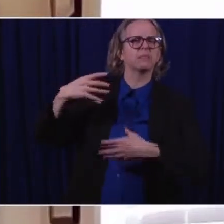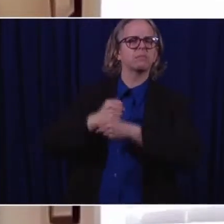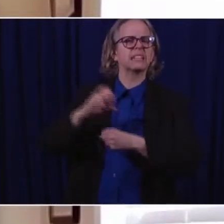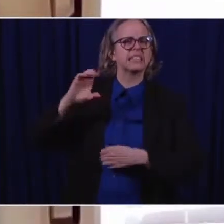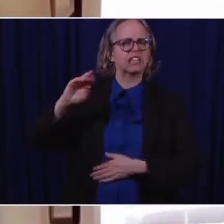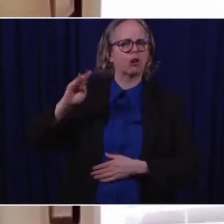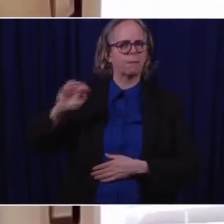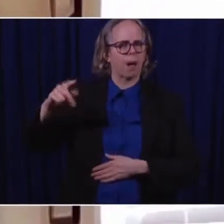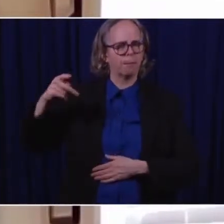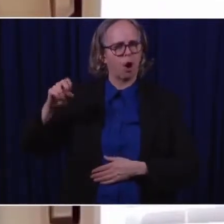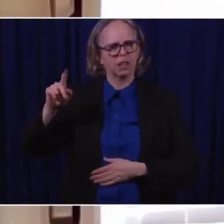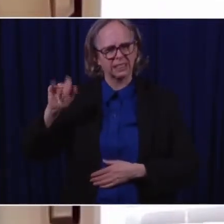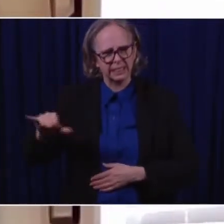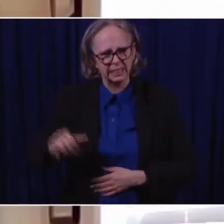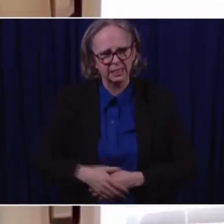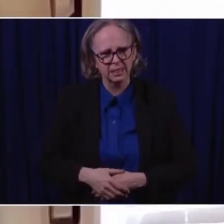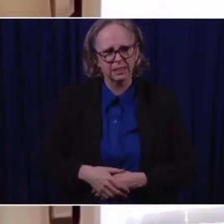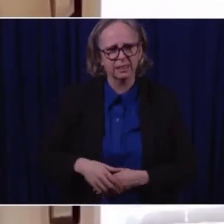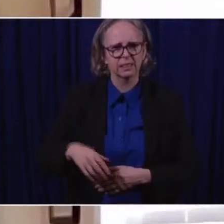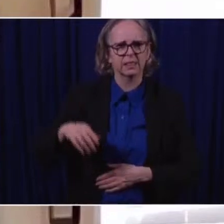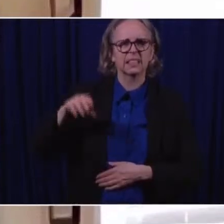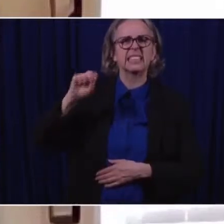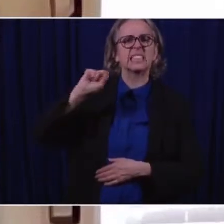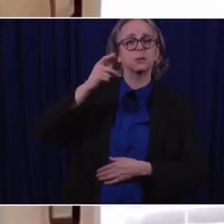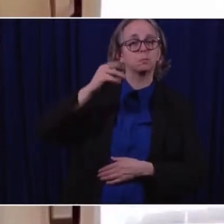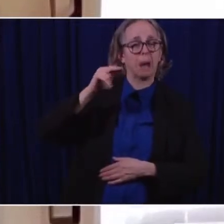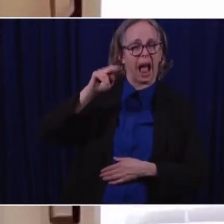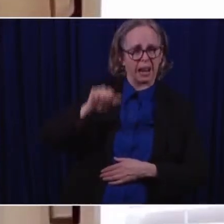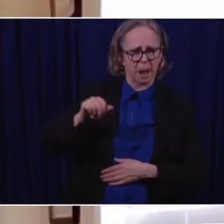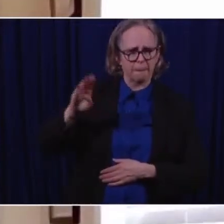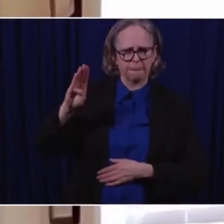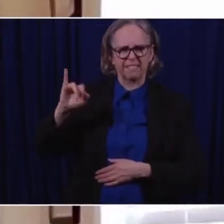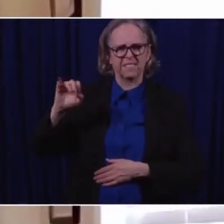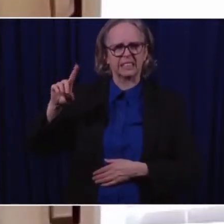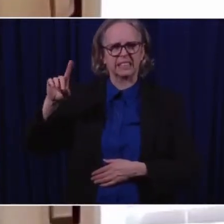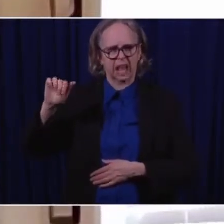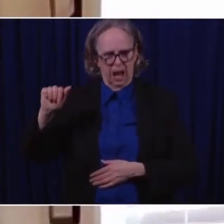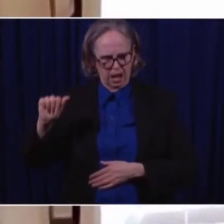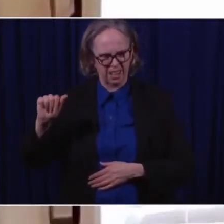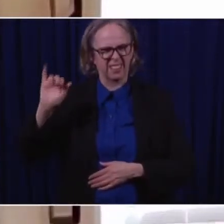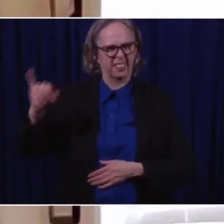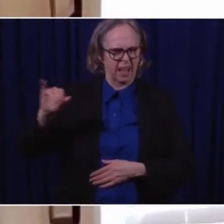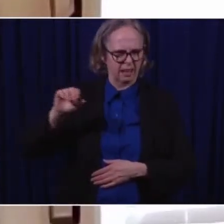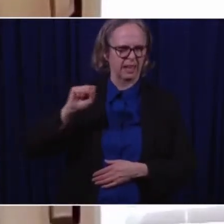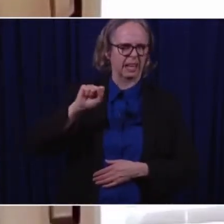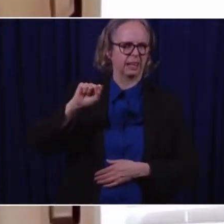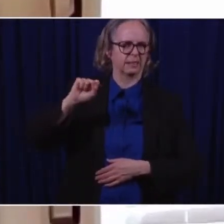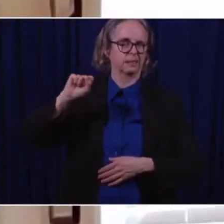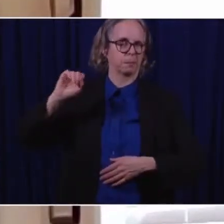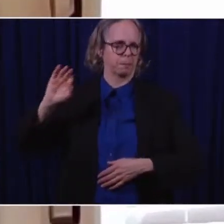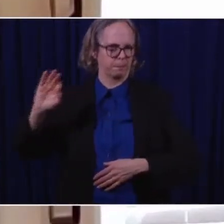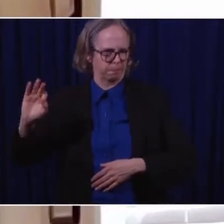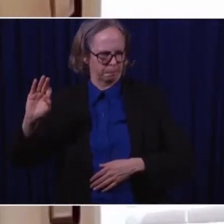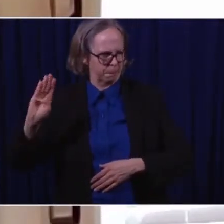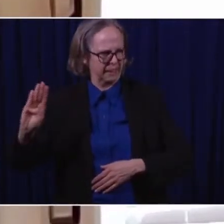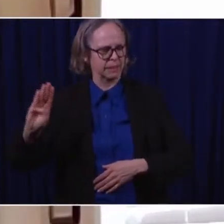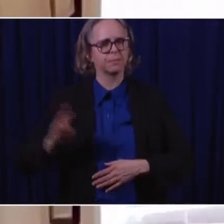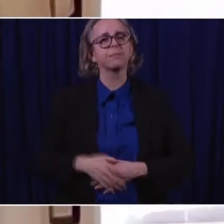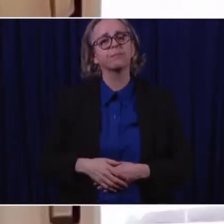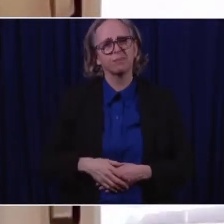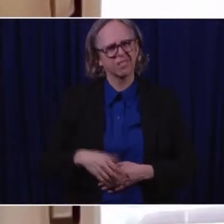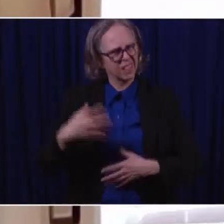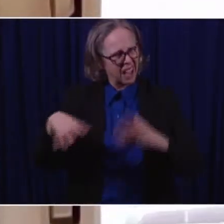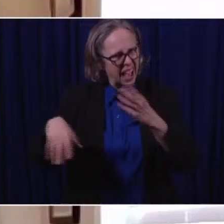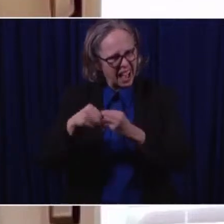by those. But next, we have people born with severe heart defects requiring